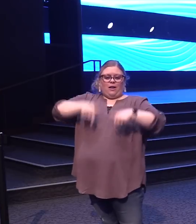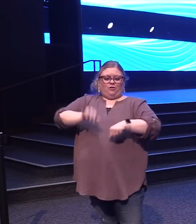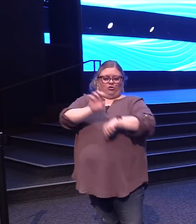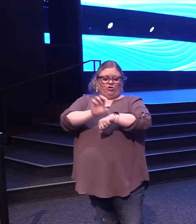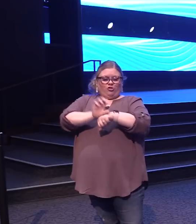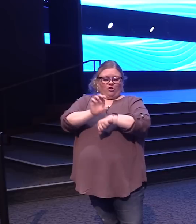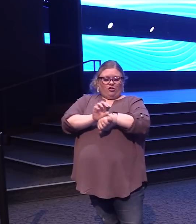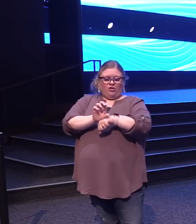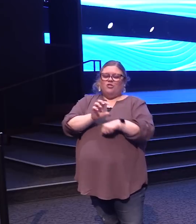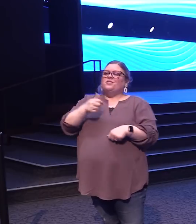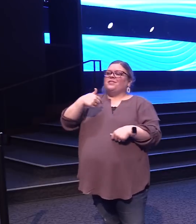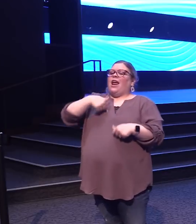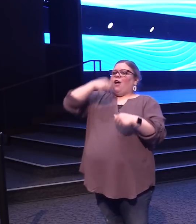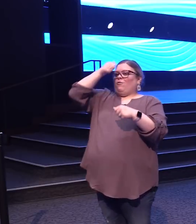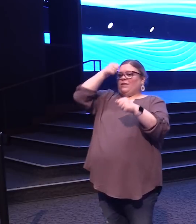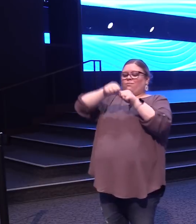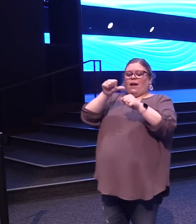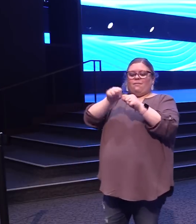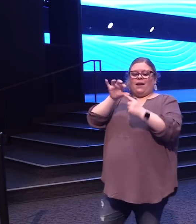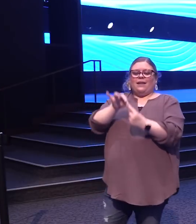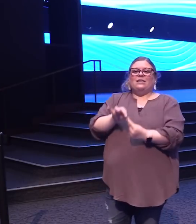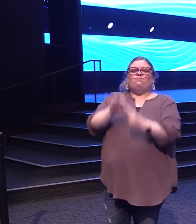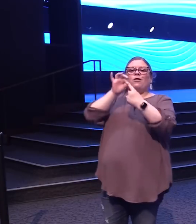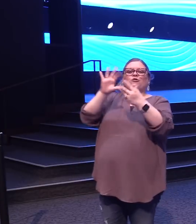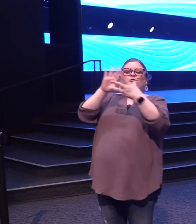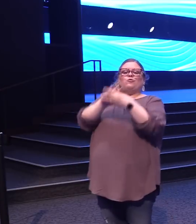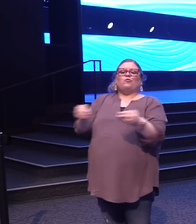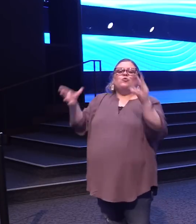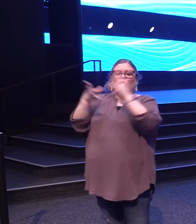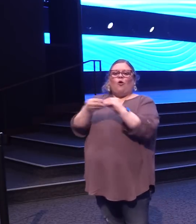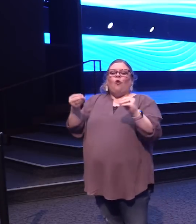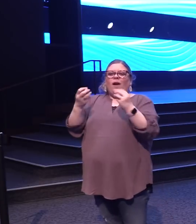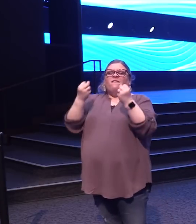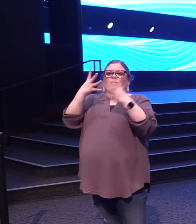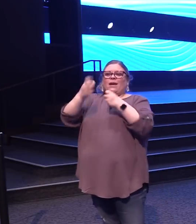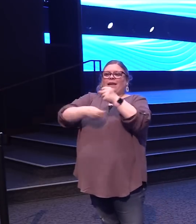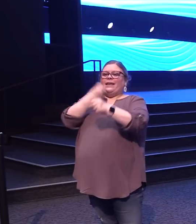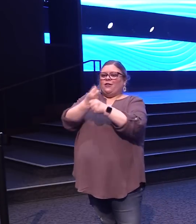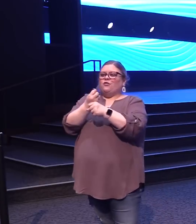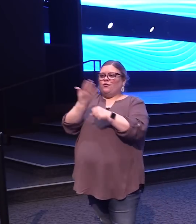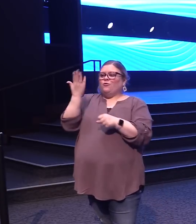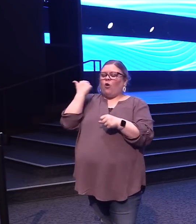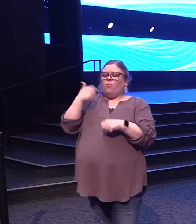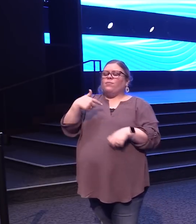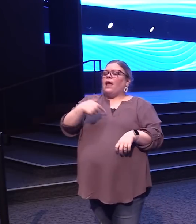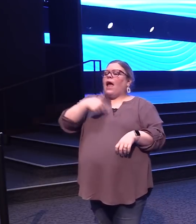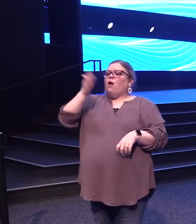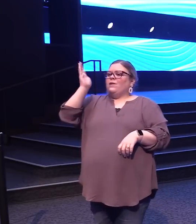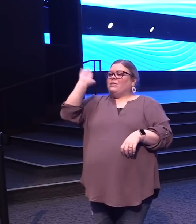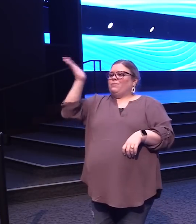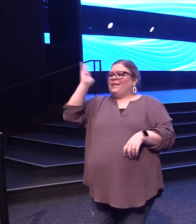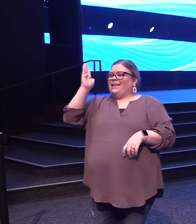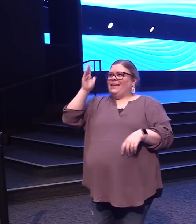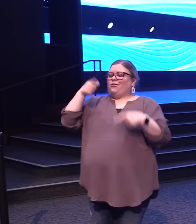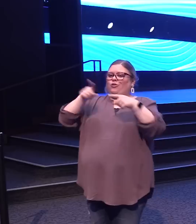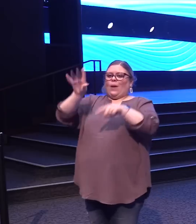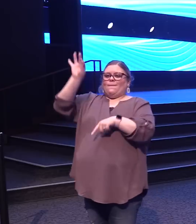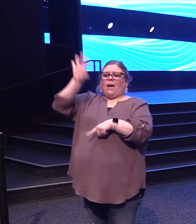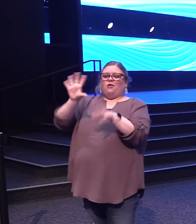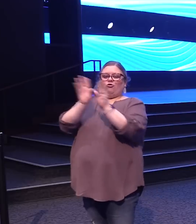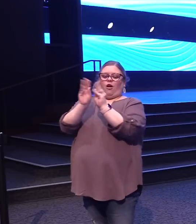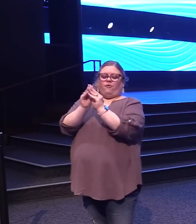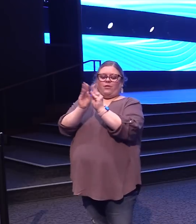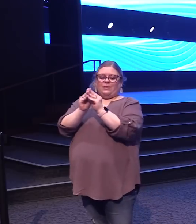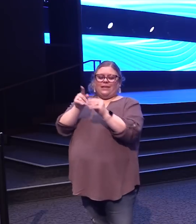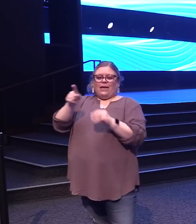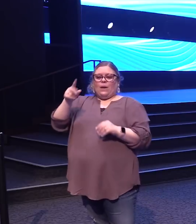today, and I was reminded about a very special story. A number of years ago, I was speaking at a pastor's conference